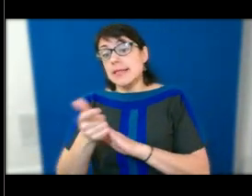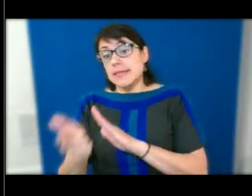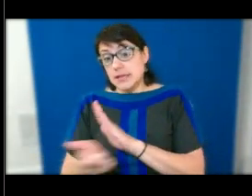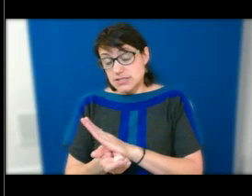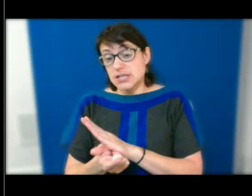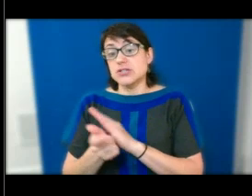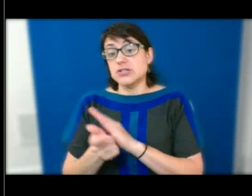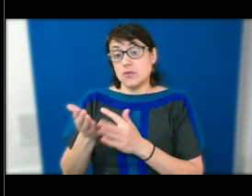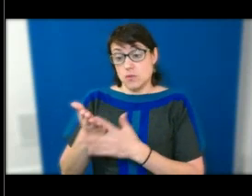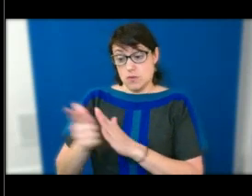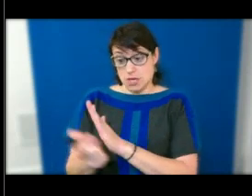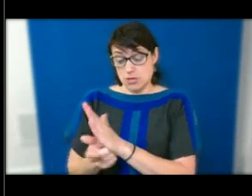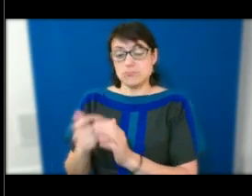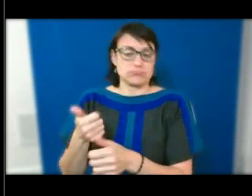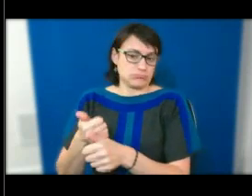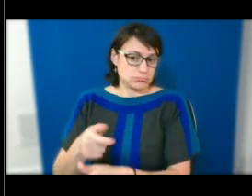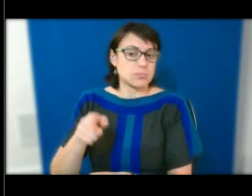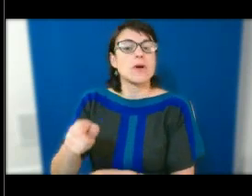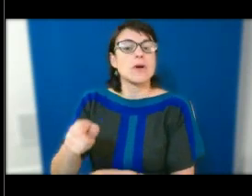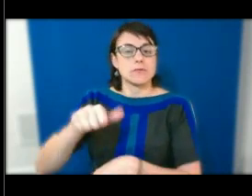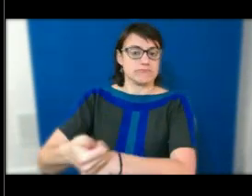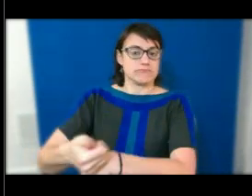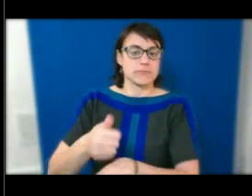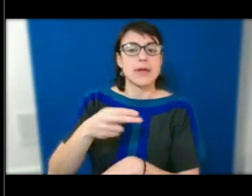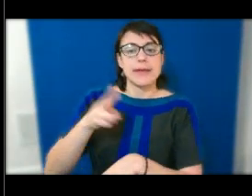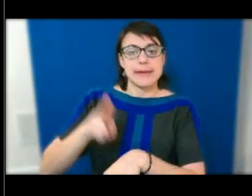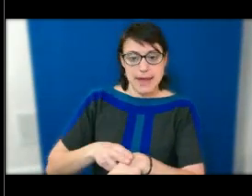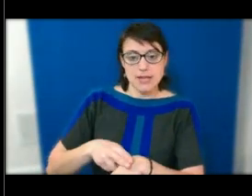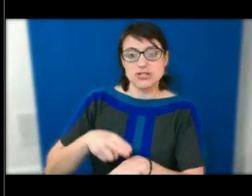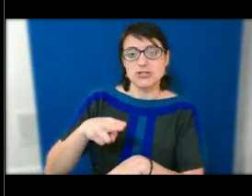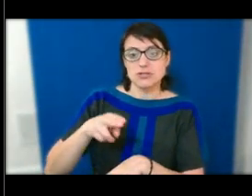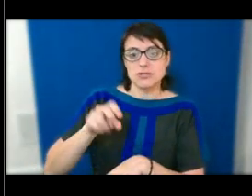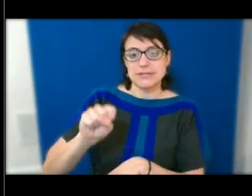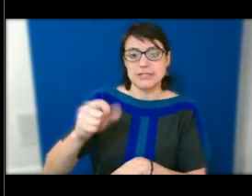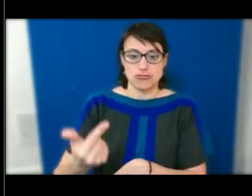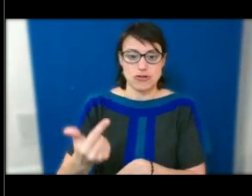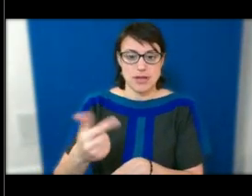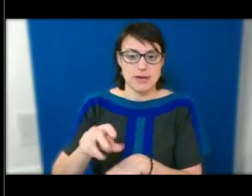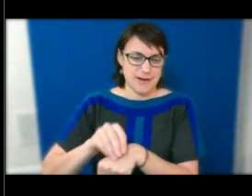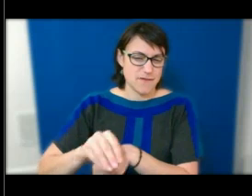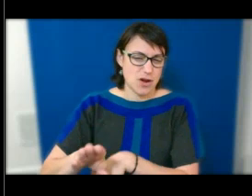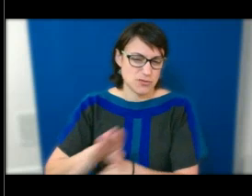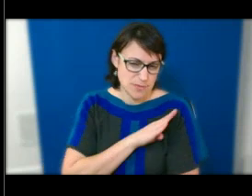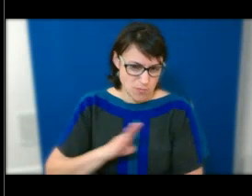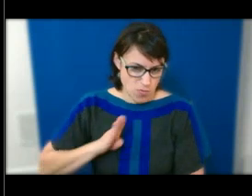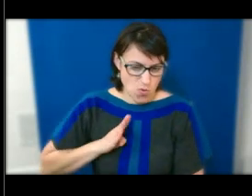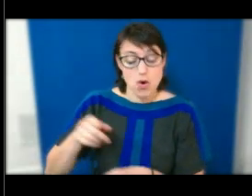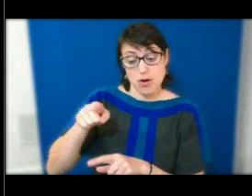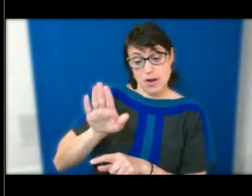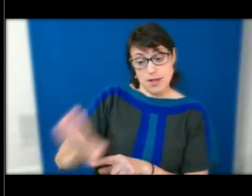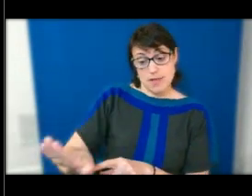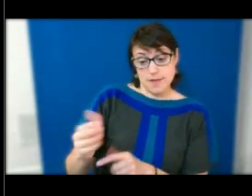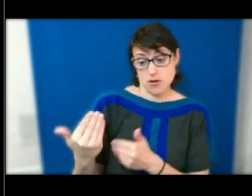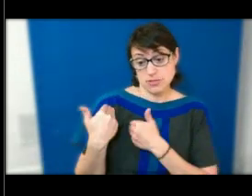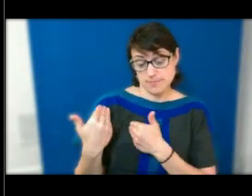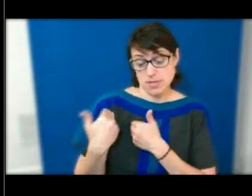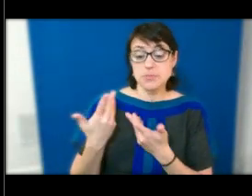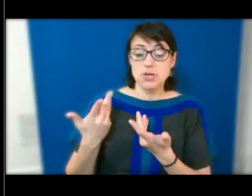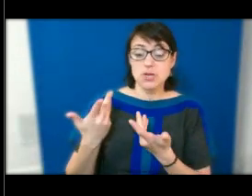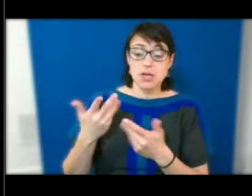They are responsible for informing and answering questions for the Secretary of